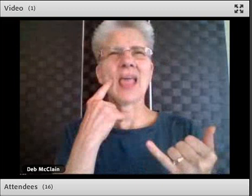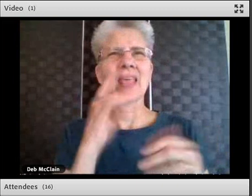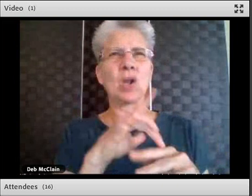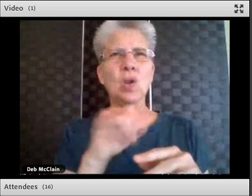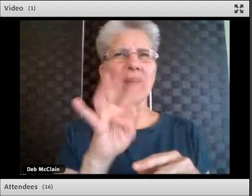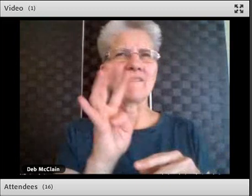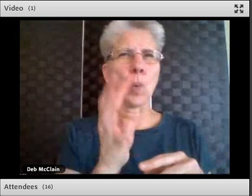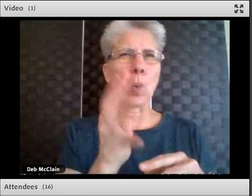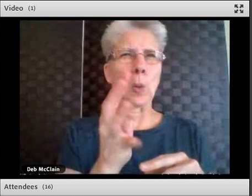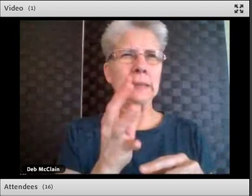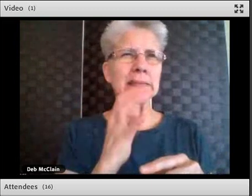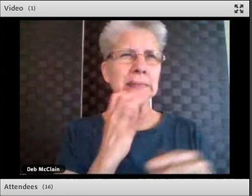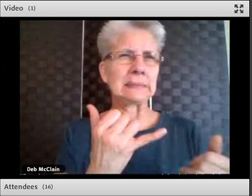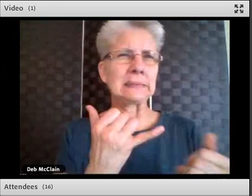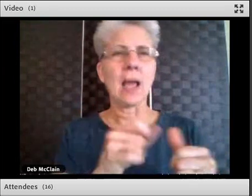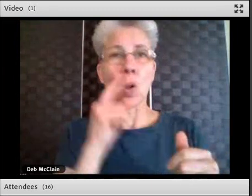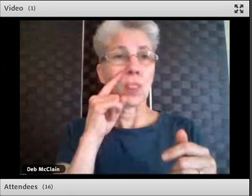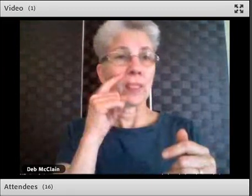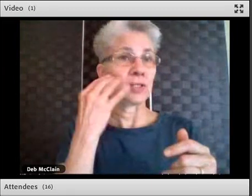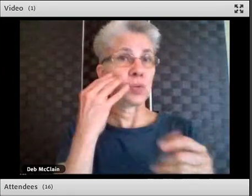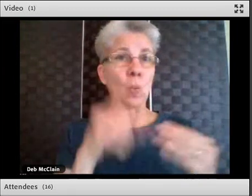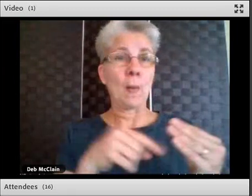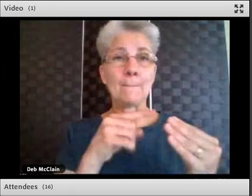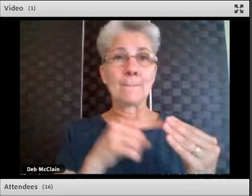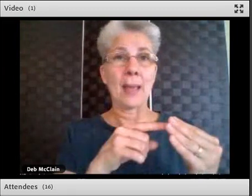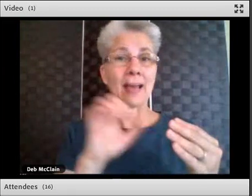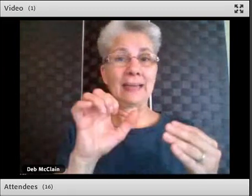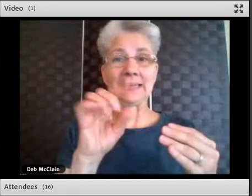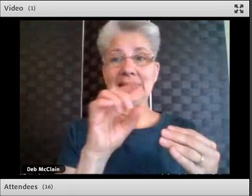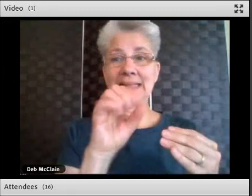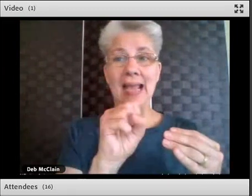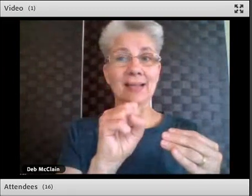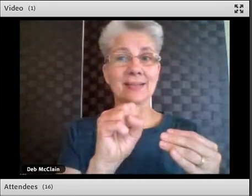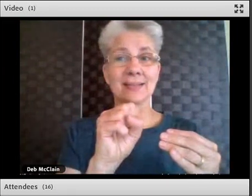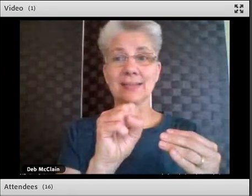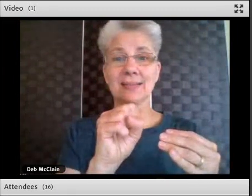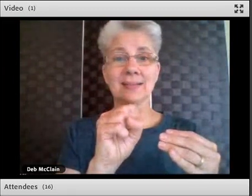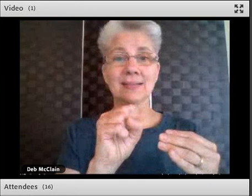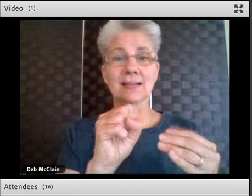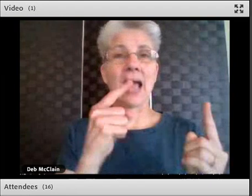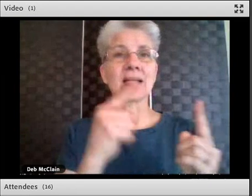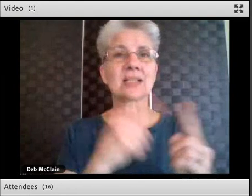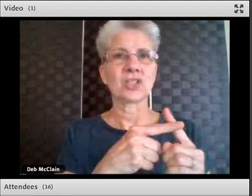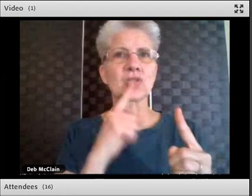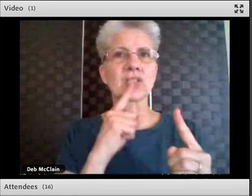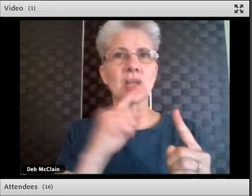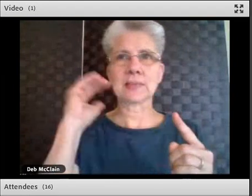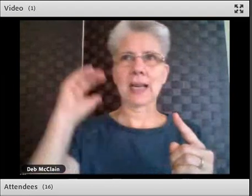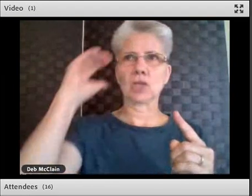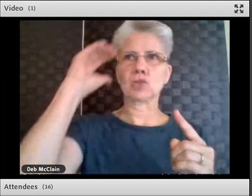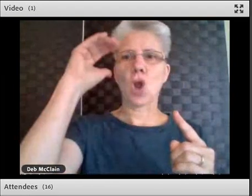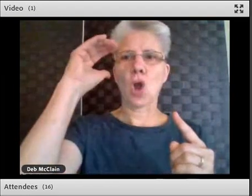early 40s, and I don't think she knew about her EDS until she was an adult.